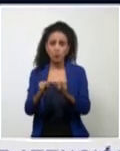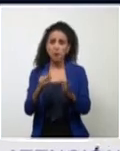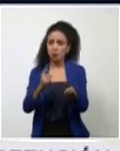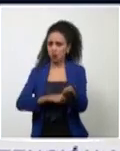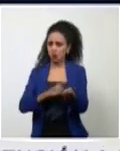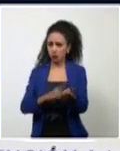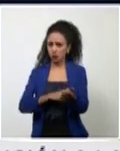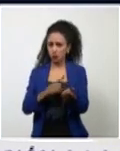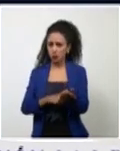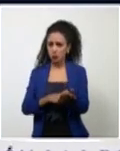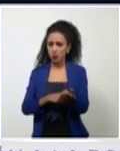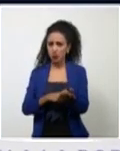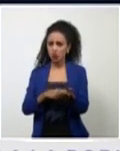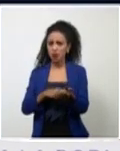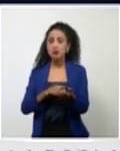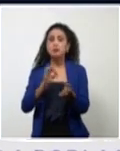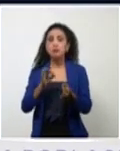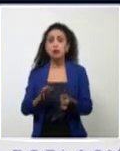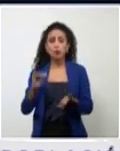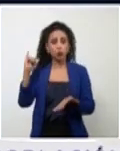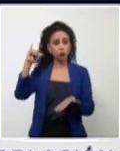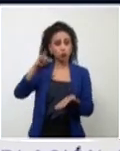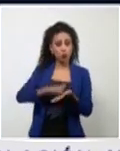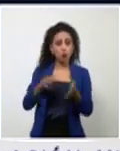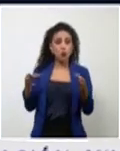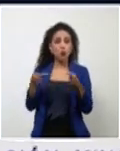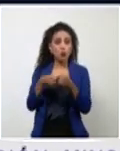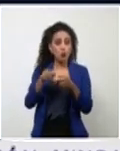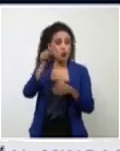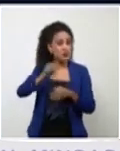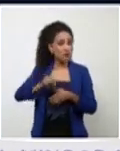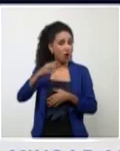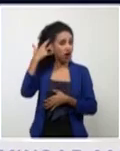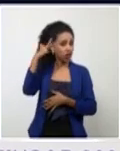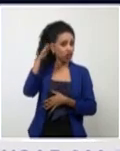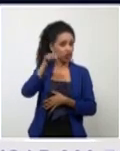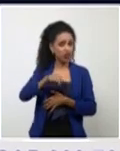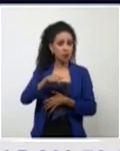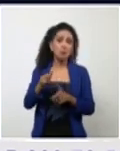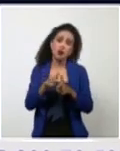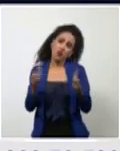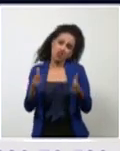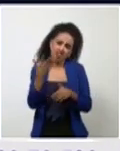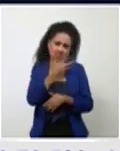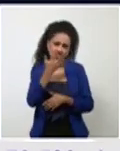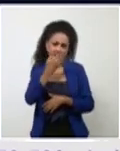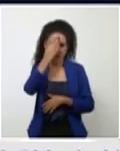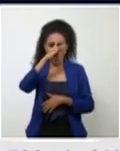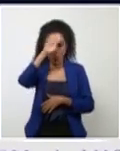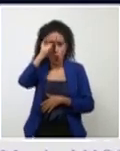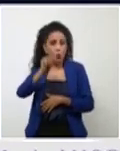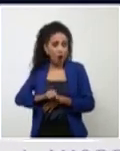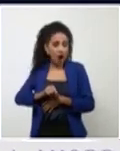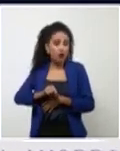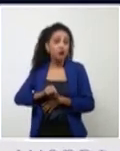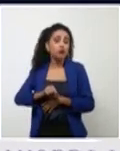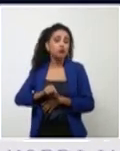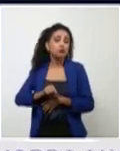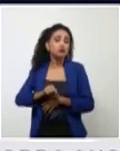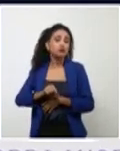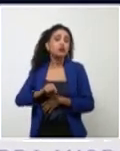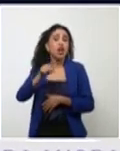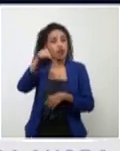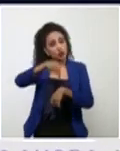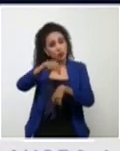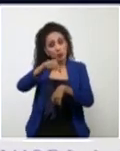people from abroad, a large number of Cubans who were stranded